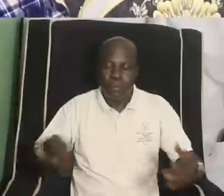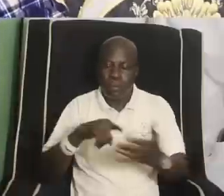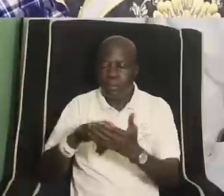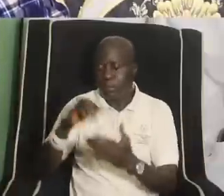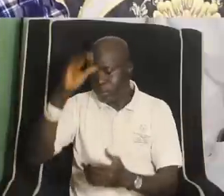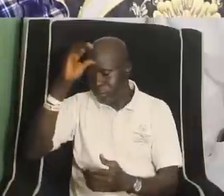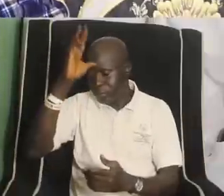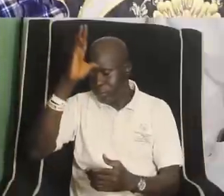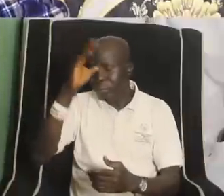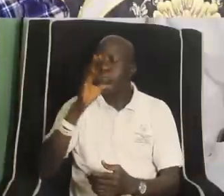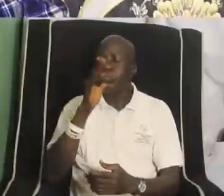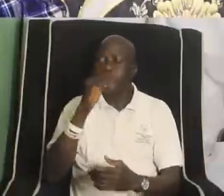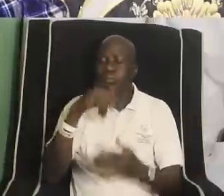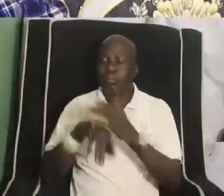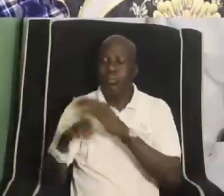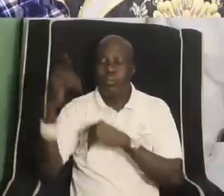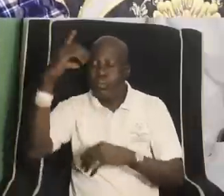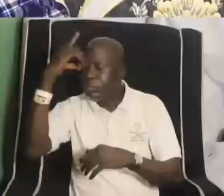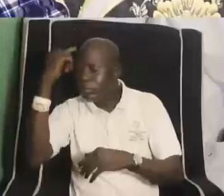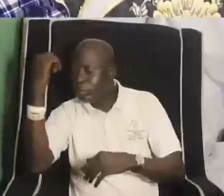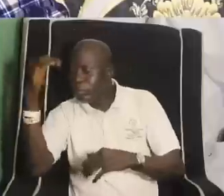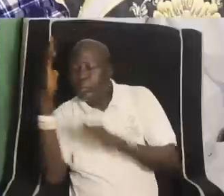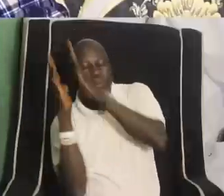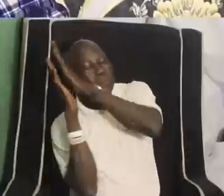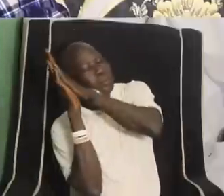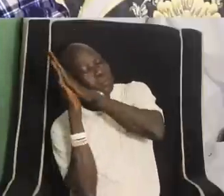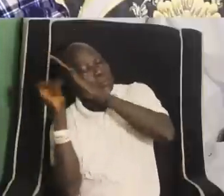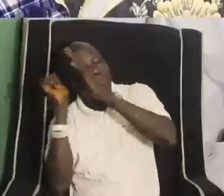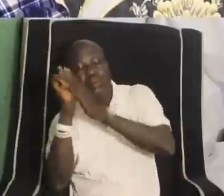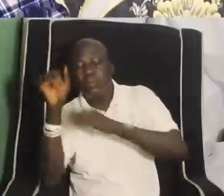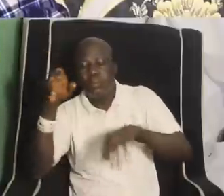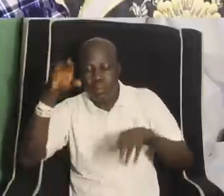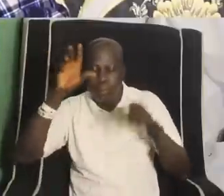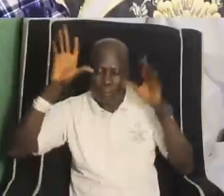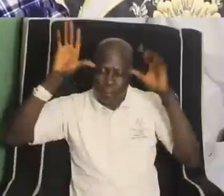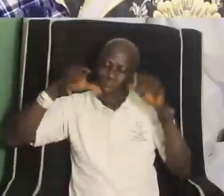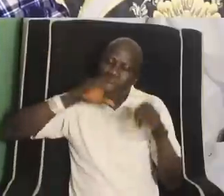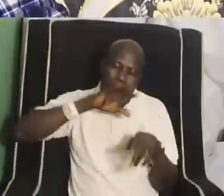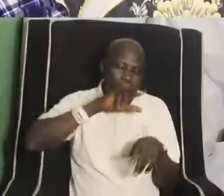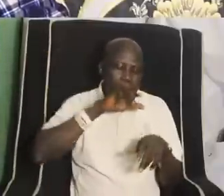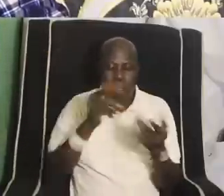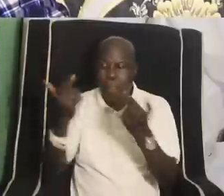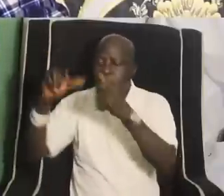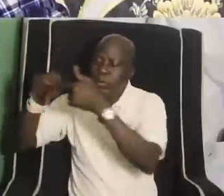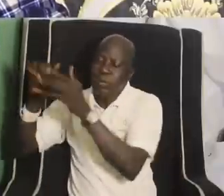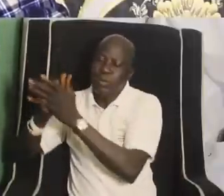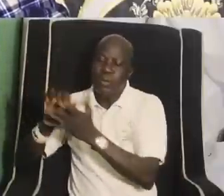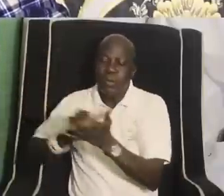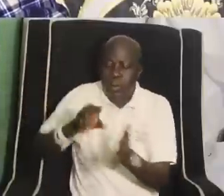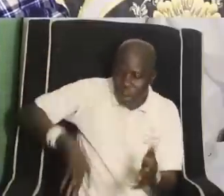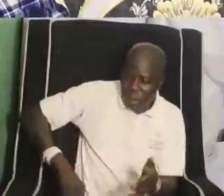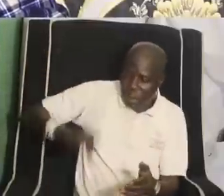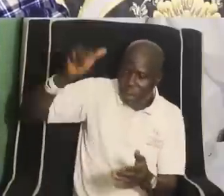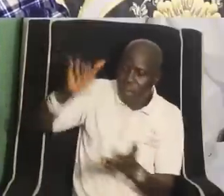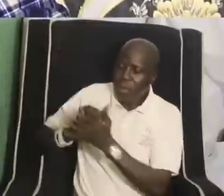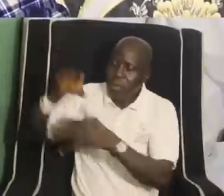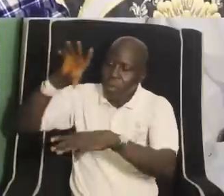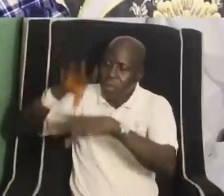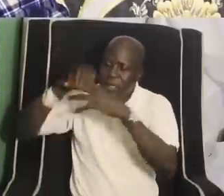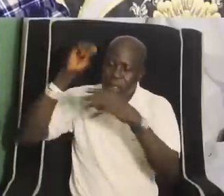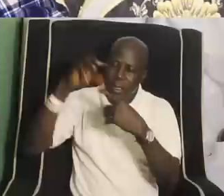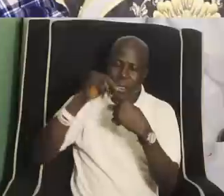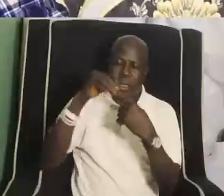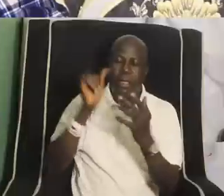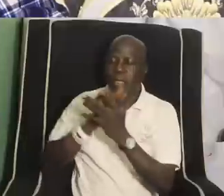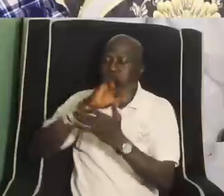woman dreamed that she saw herself lying down and a dog walked closer to her to perceive her body and the dog started barking at her. As